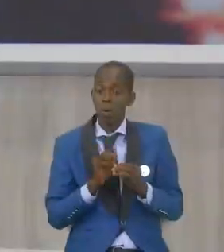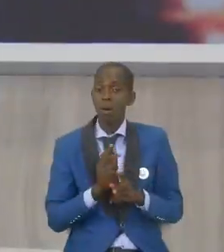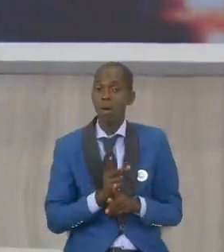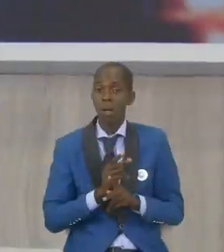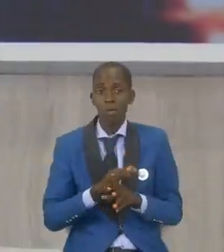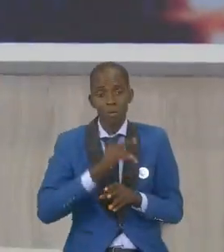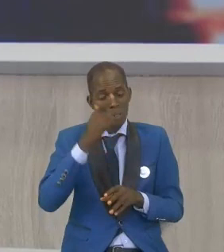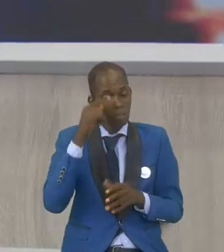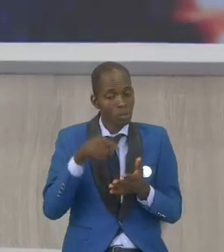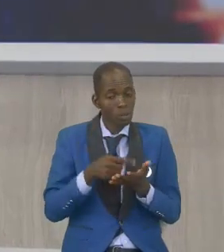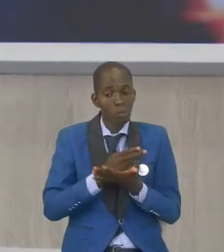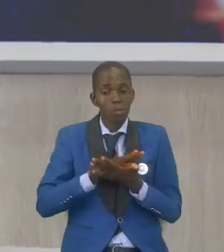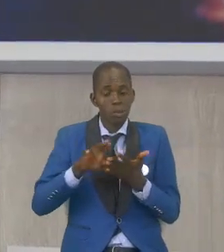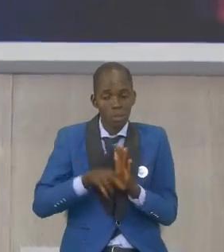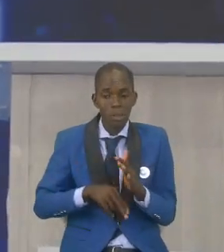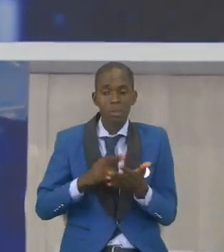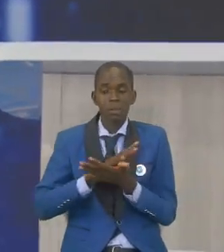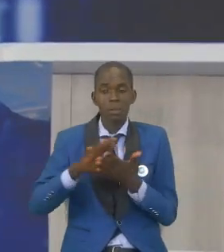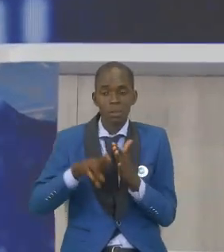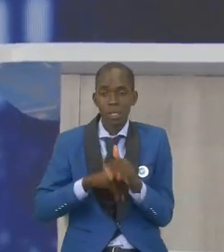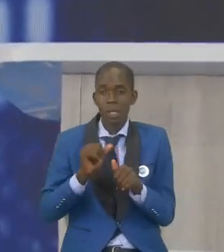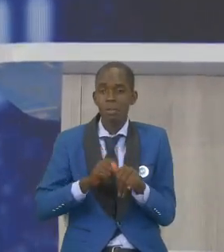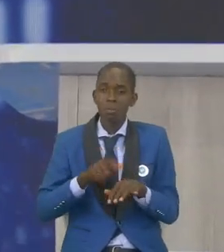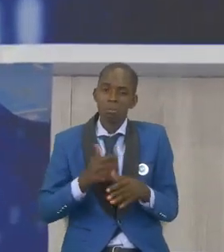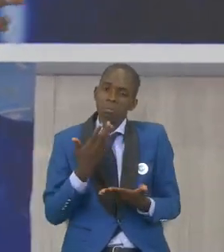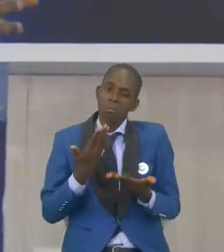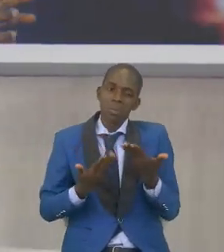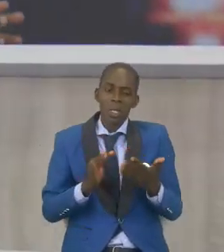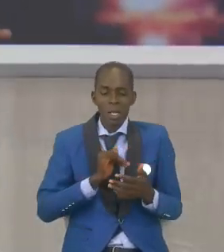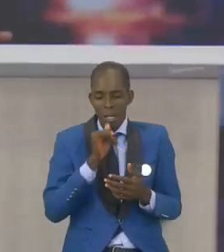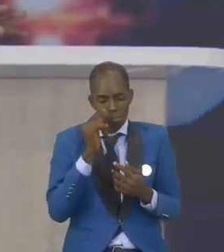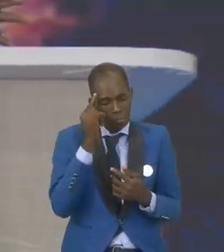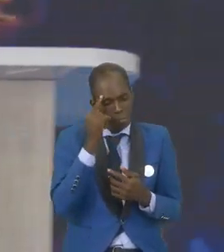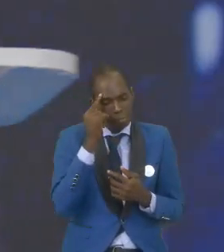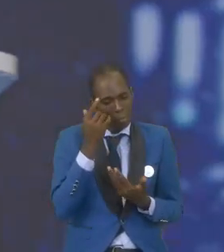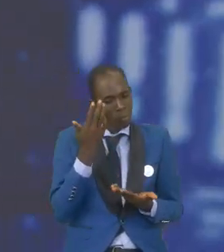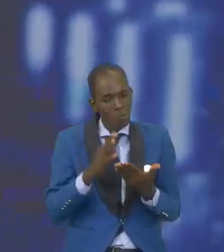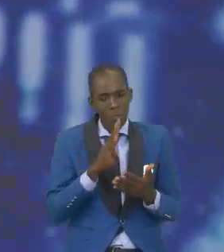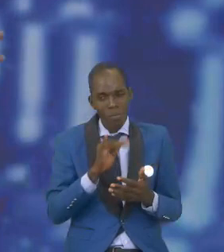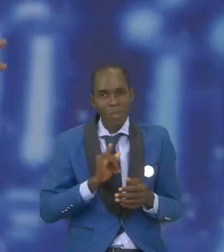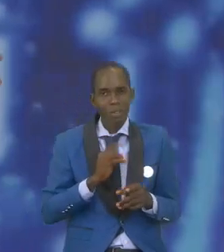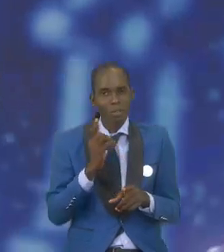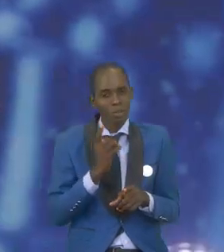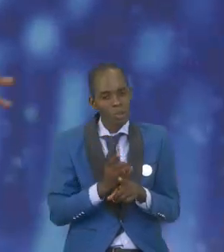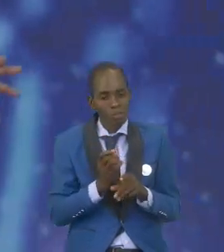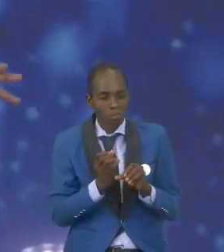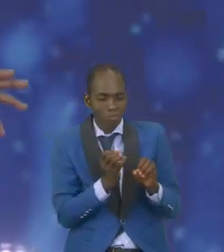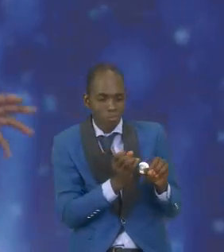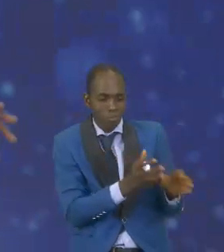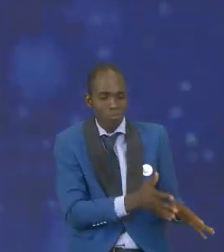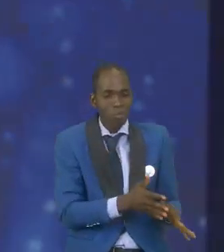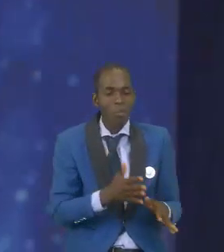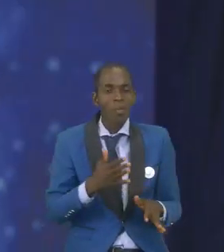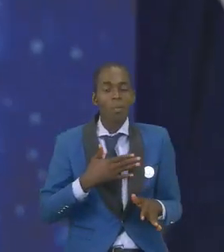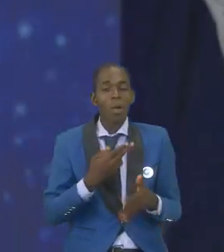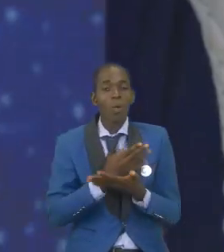this righteousness. And maybe I should have hidden my, you know, deeper life, holiness inside my